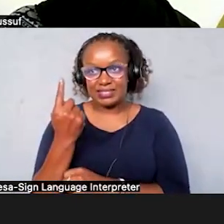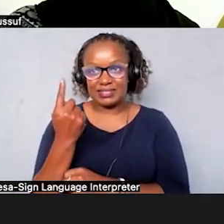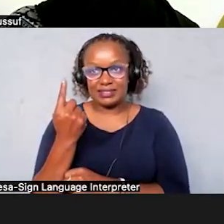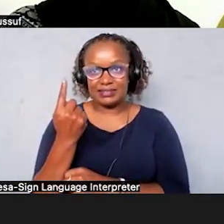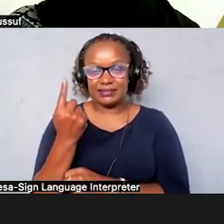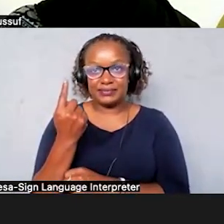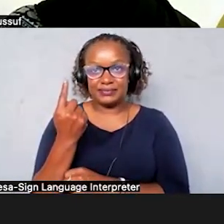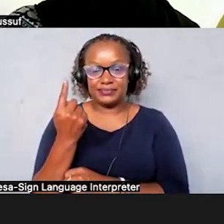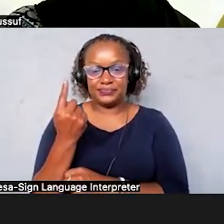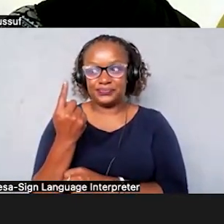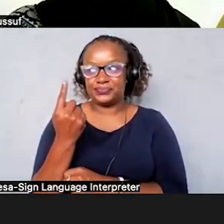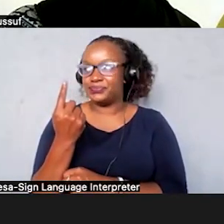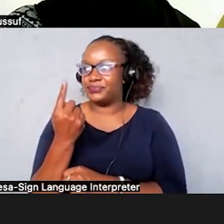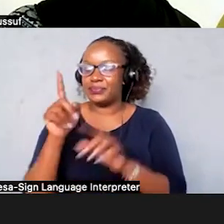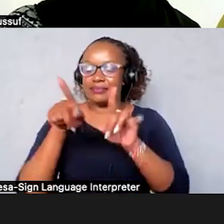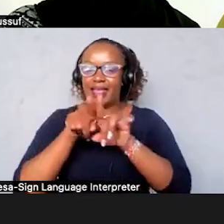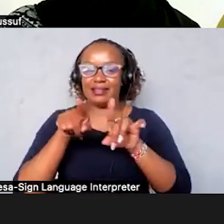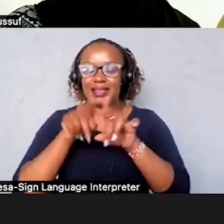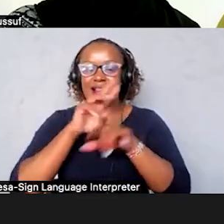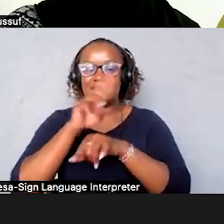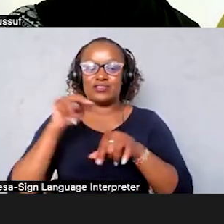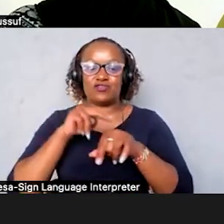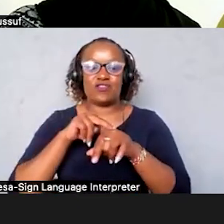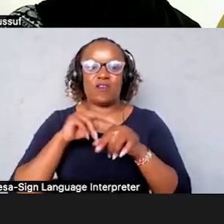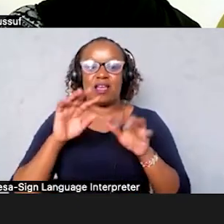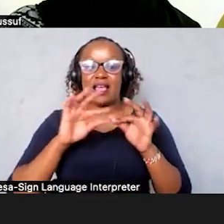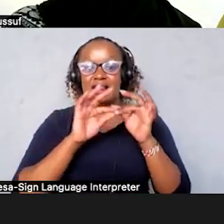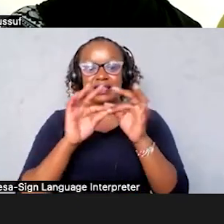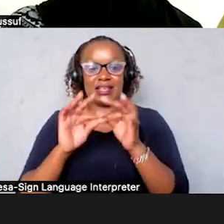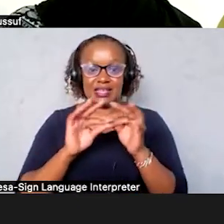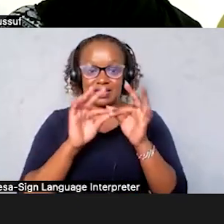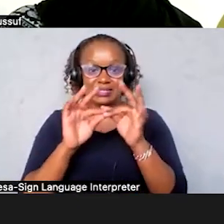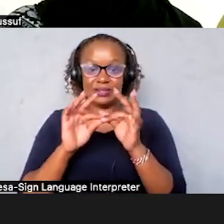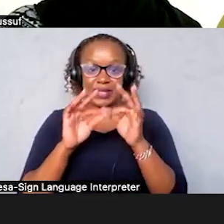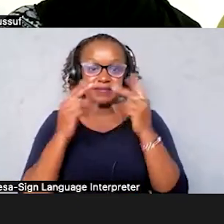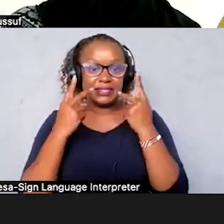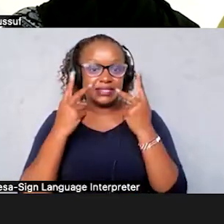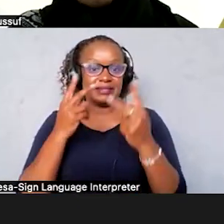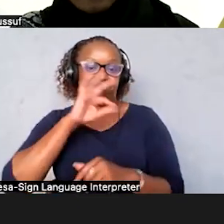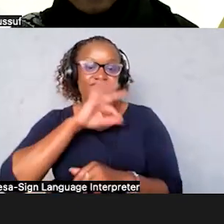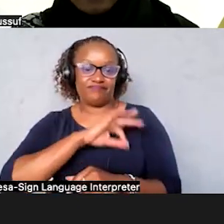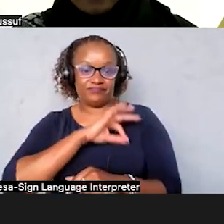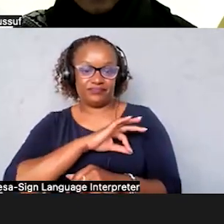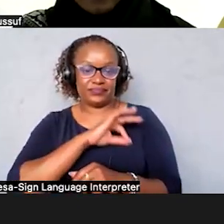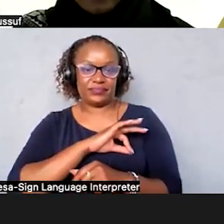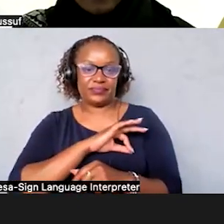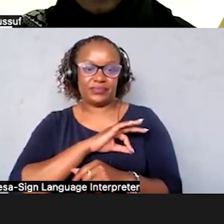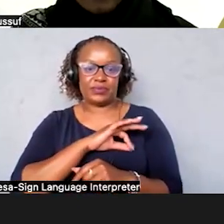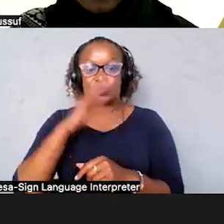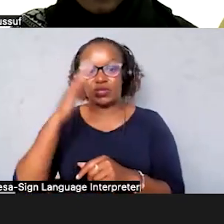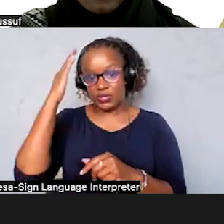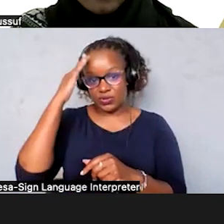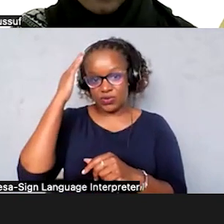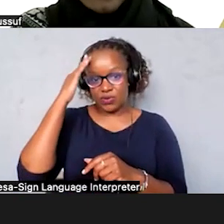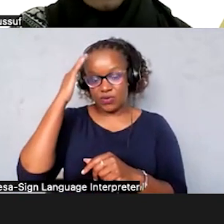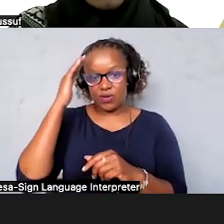as a national alliance, we have seen 4 benefits. As you all know, the National Alliance was